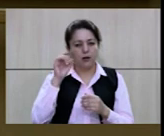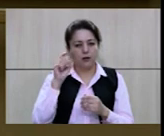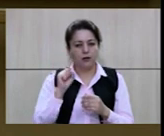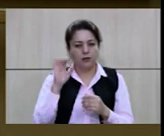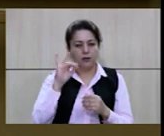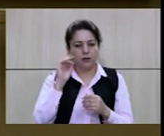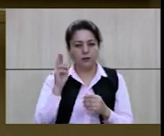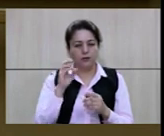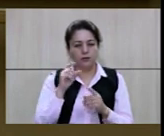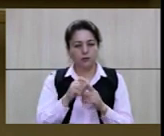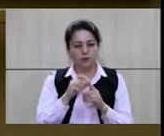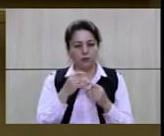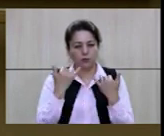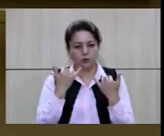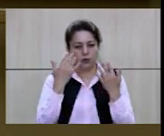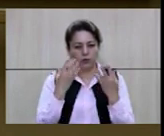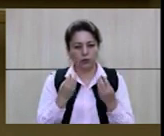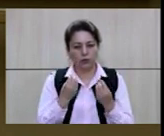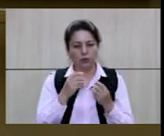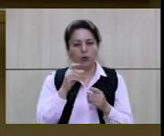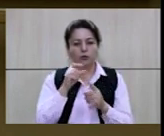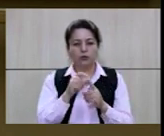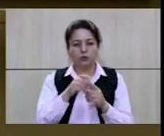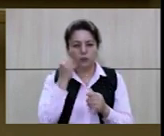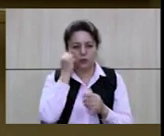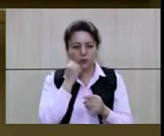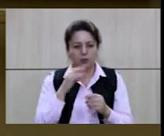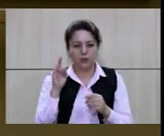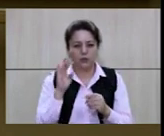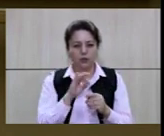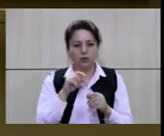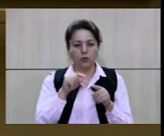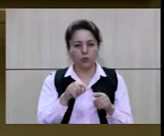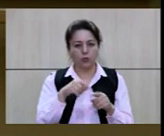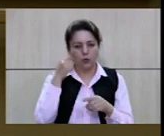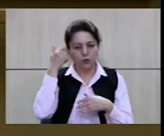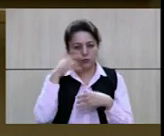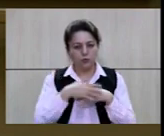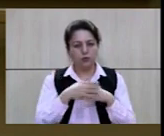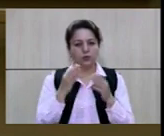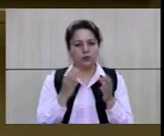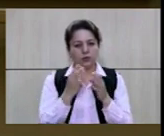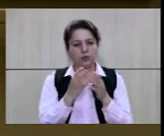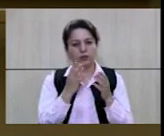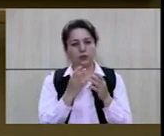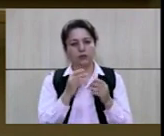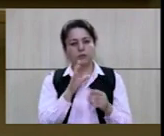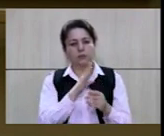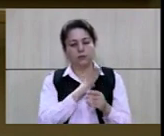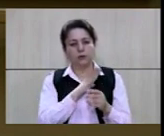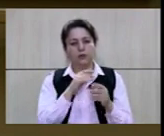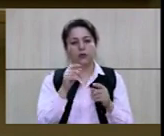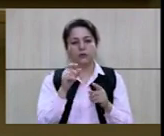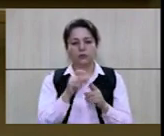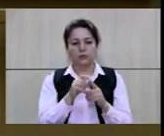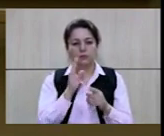esa bugungi kunda so'z eskirgan, lekin u anglatgan tushuncha saqlanib qolgan so'zlar